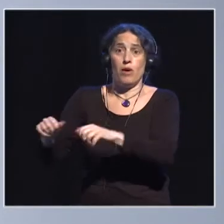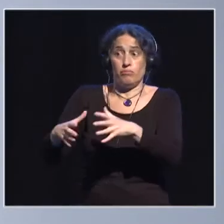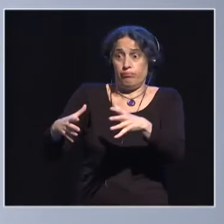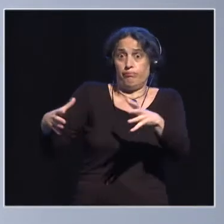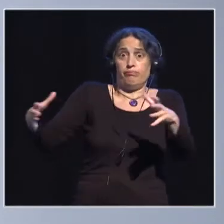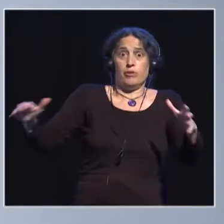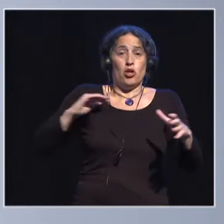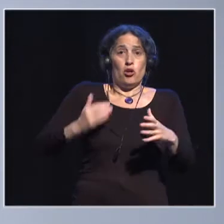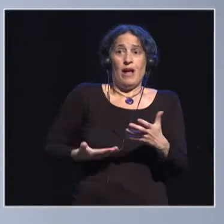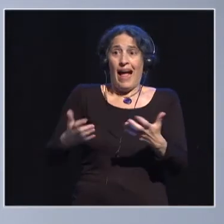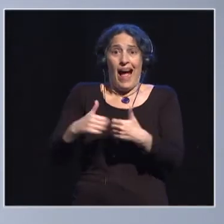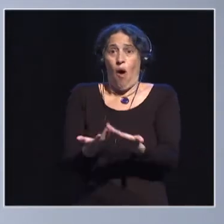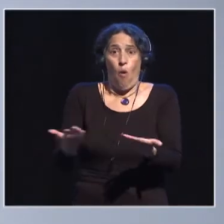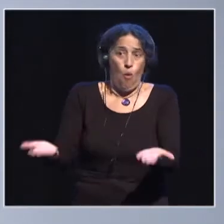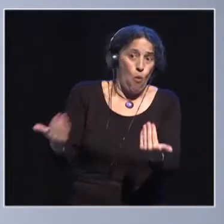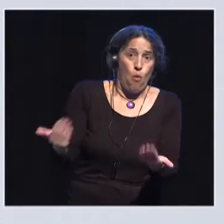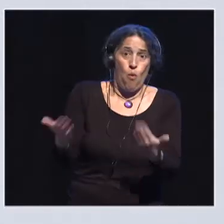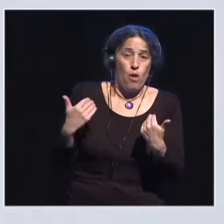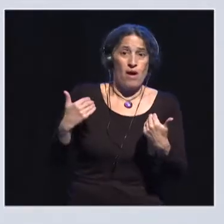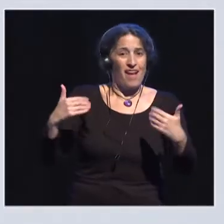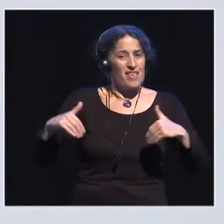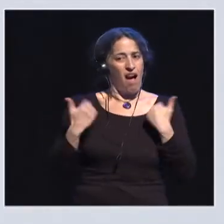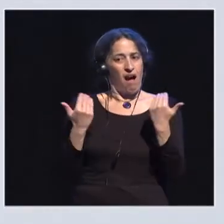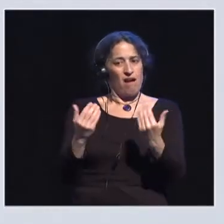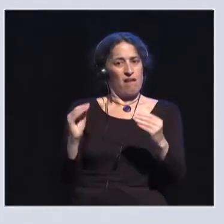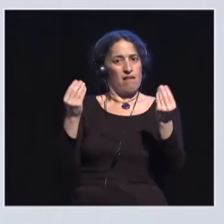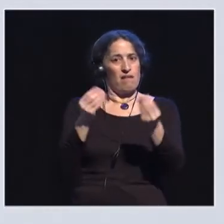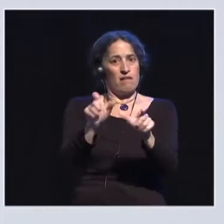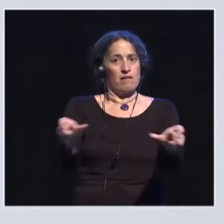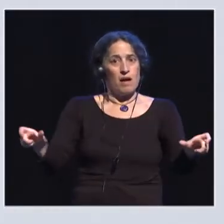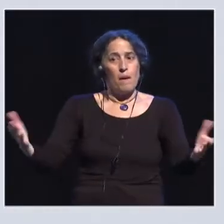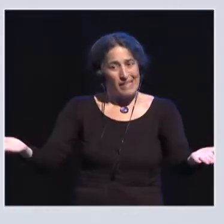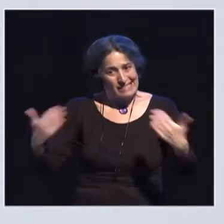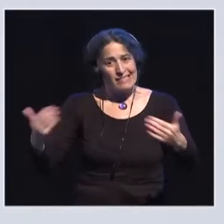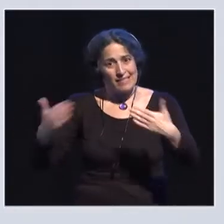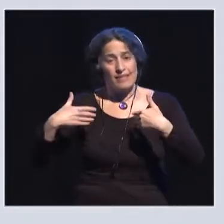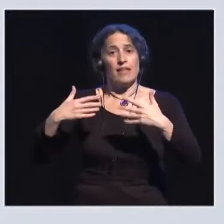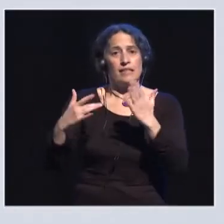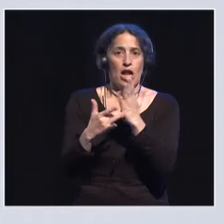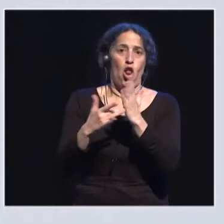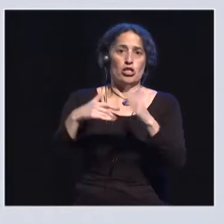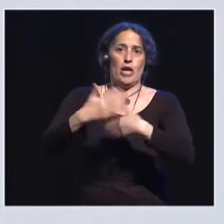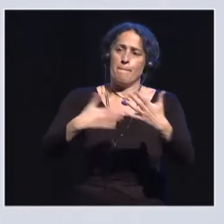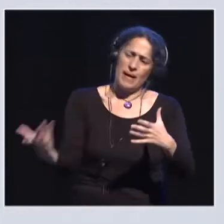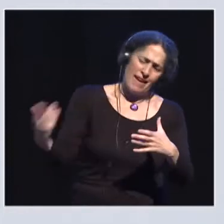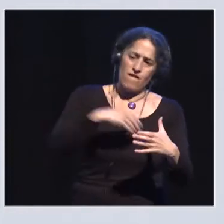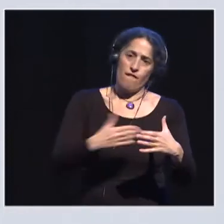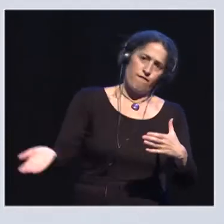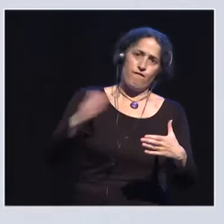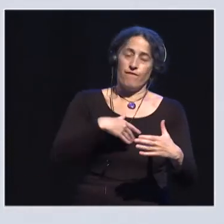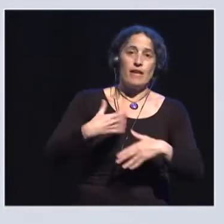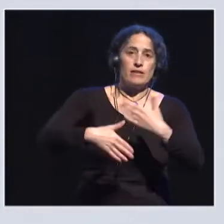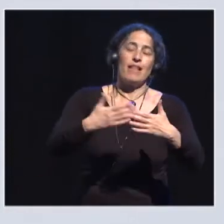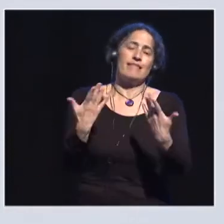get the youths involved and girls involved, we can't achieve technological advancements. So this is one of the reasons why I do what I do.